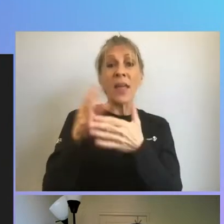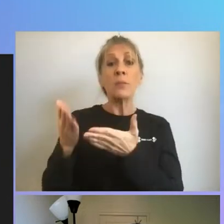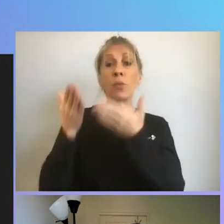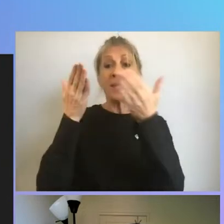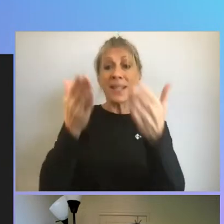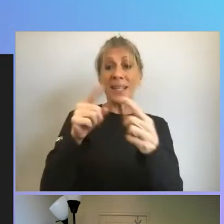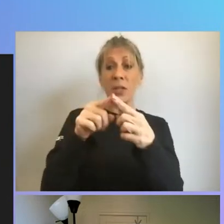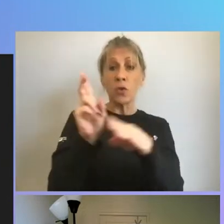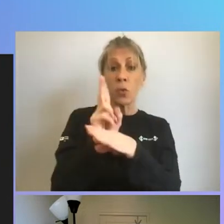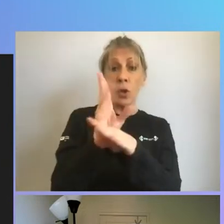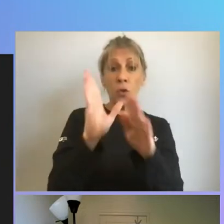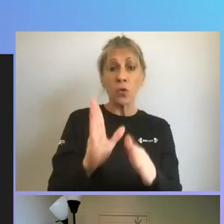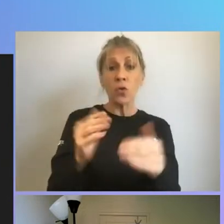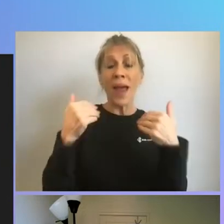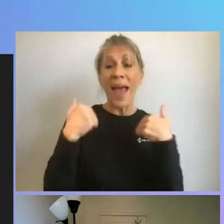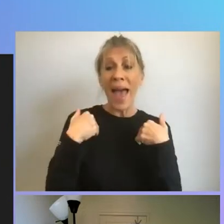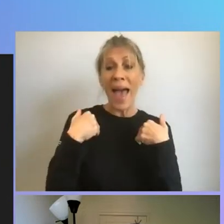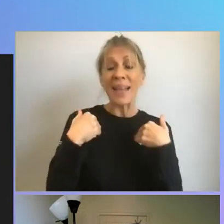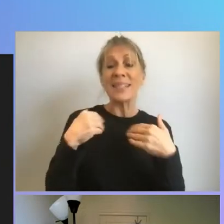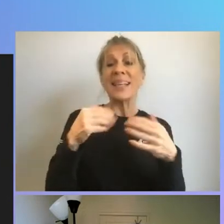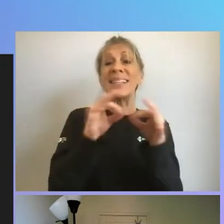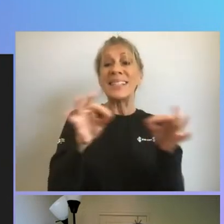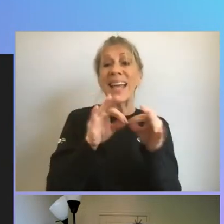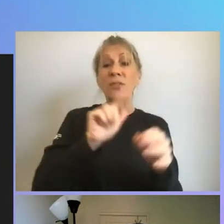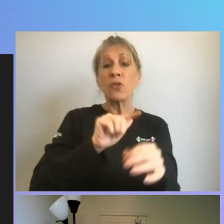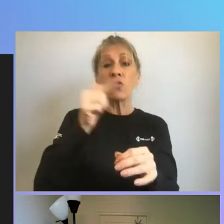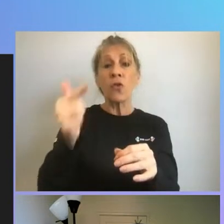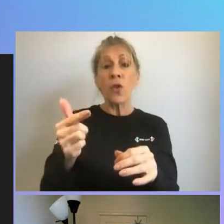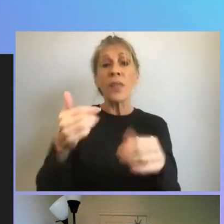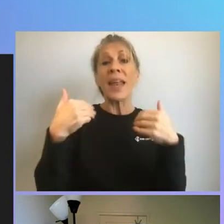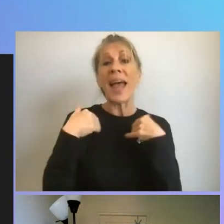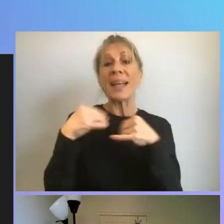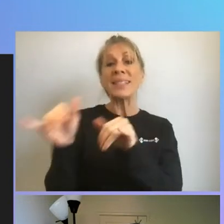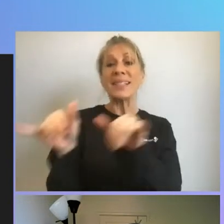user has a text alternative that serves the equivalent purpose.